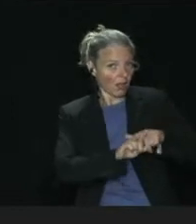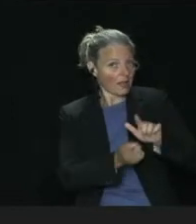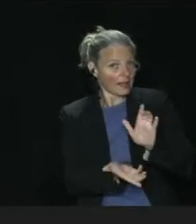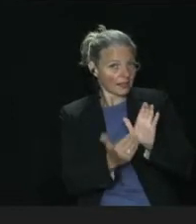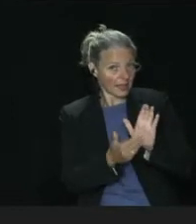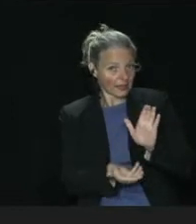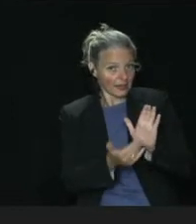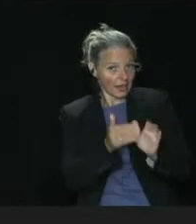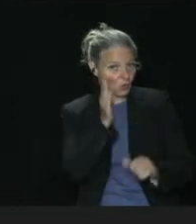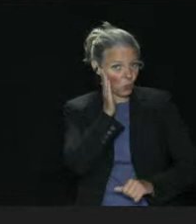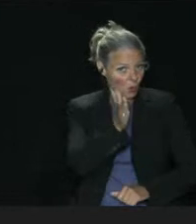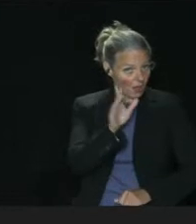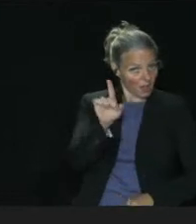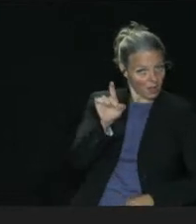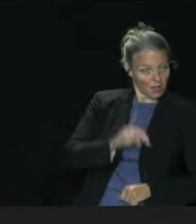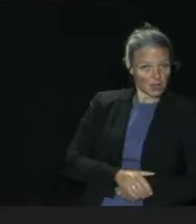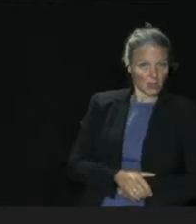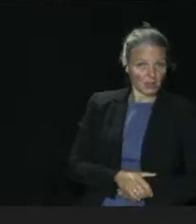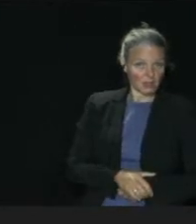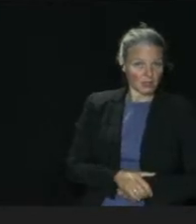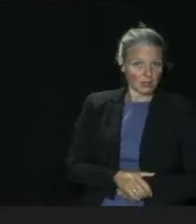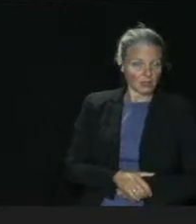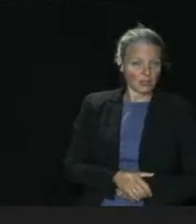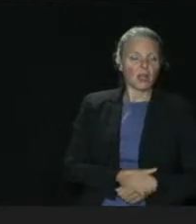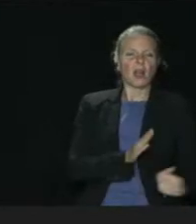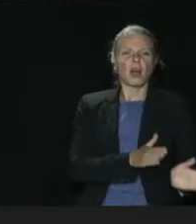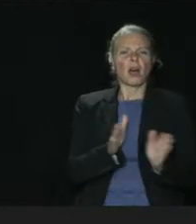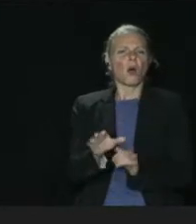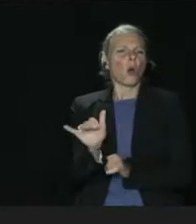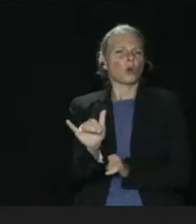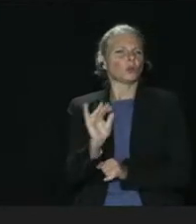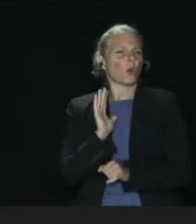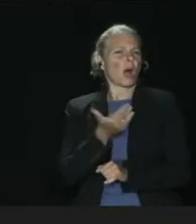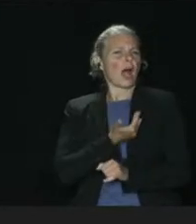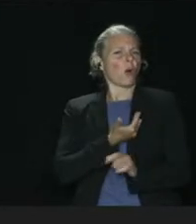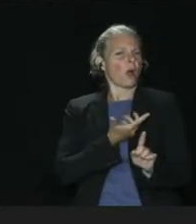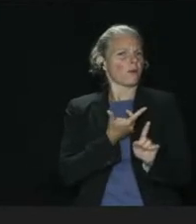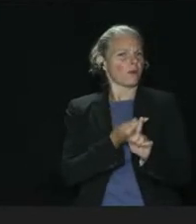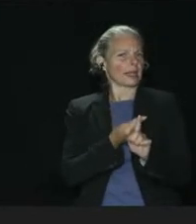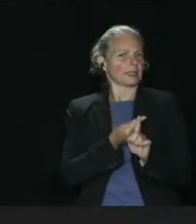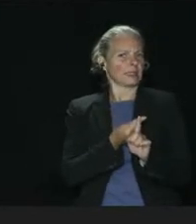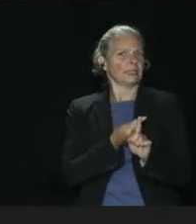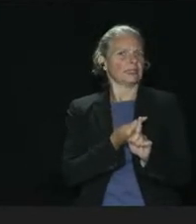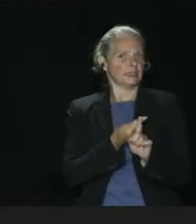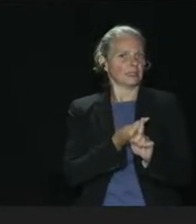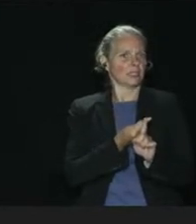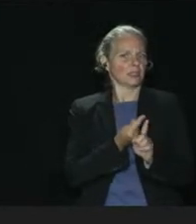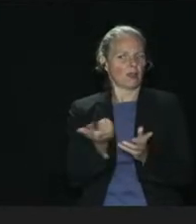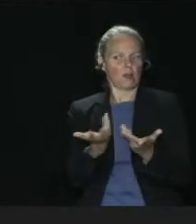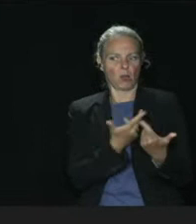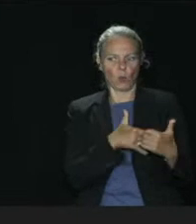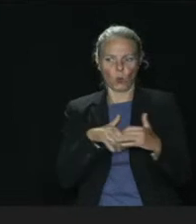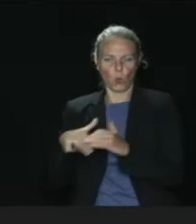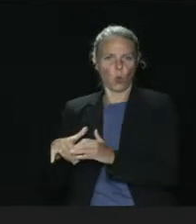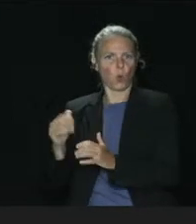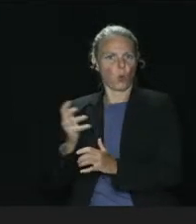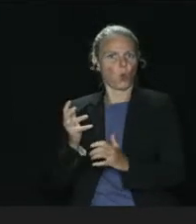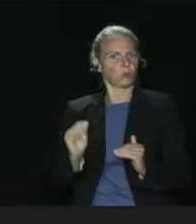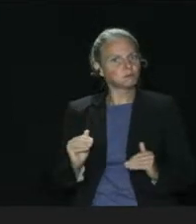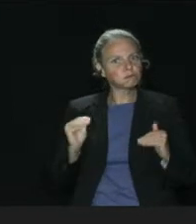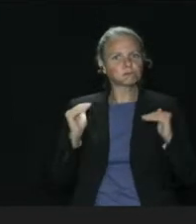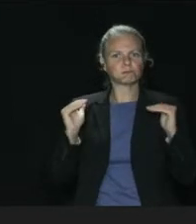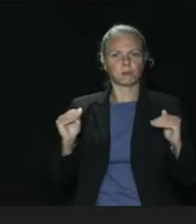And also, given how relatively advanced our vaccine program has been now in getting first doses of